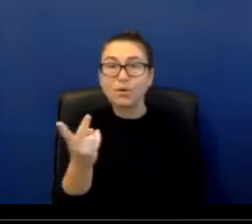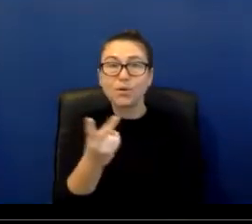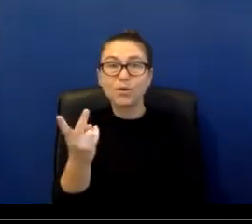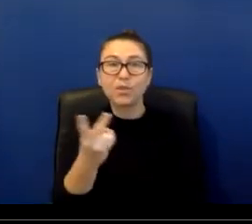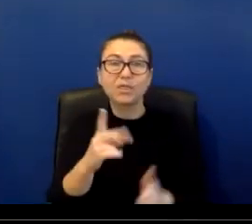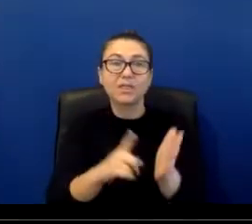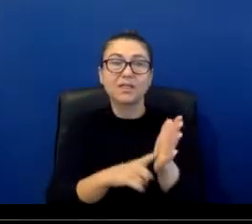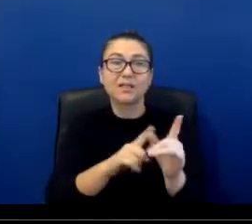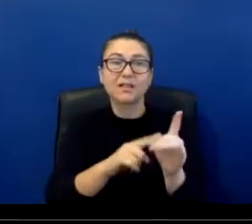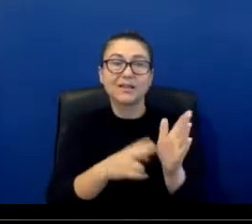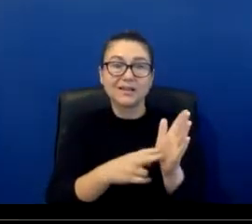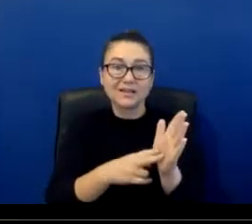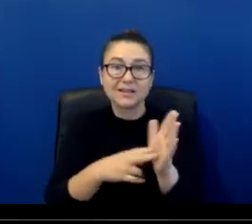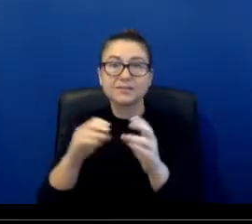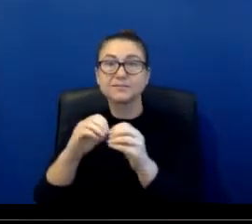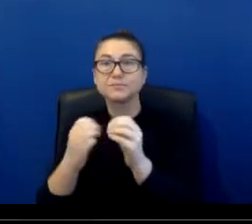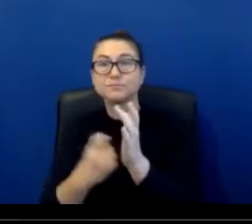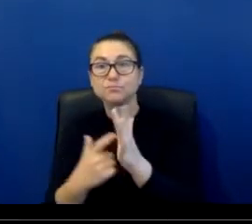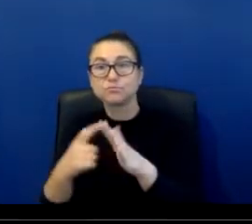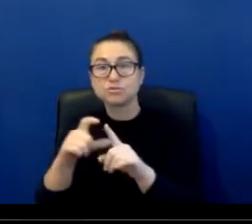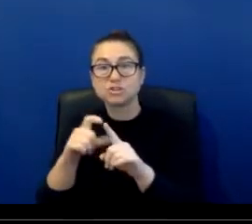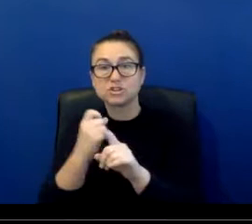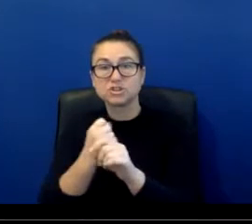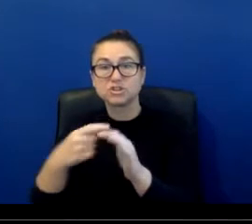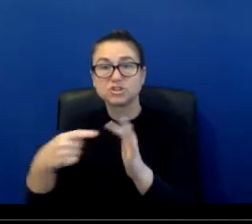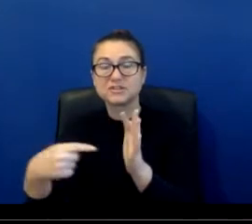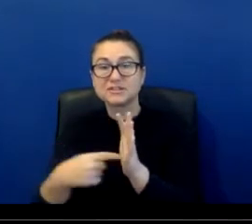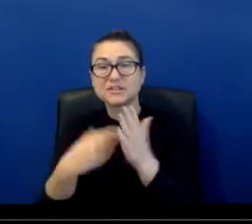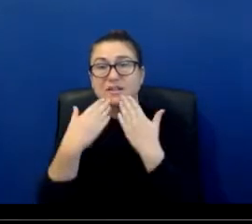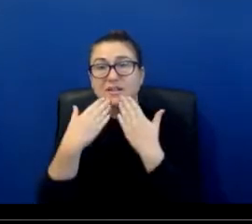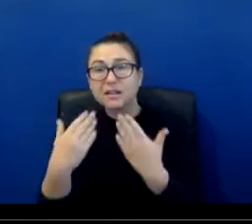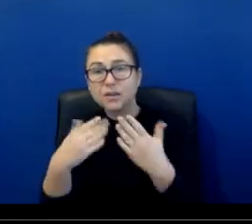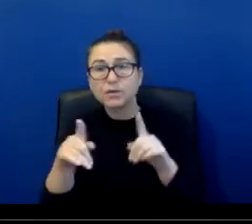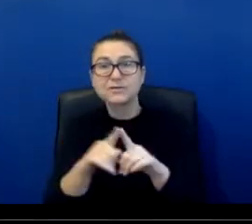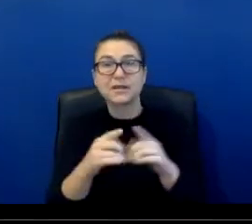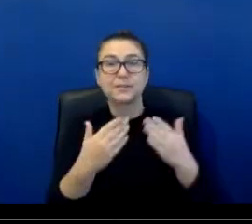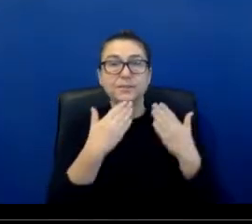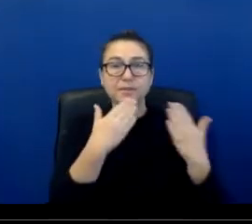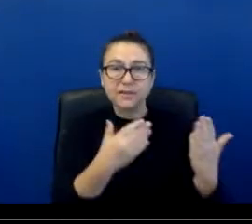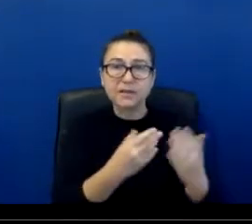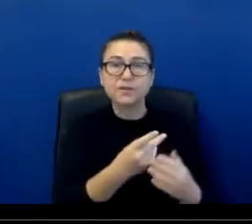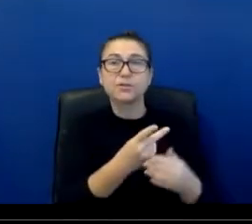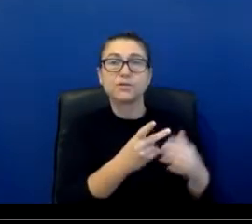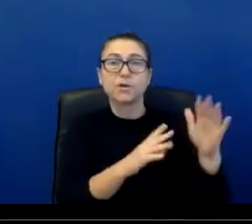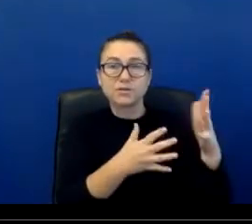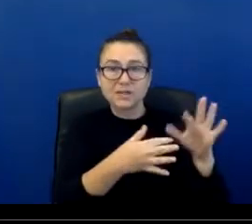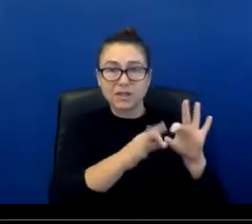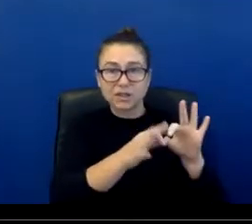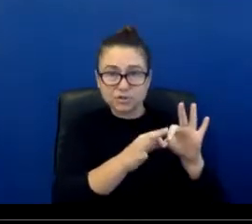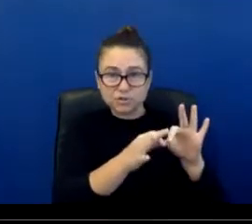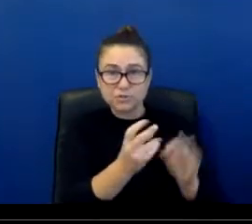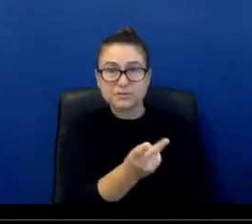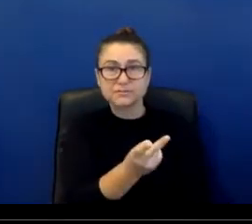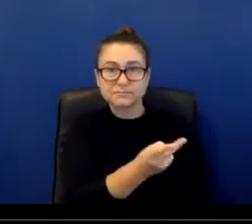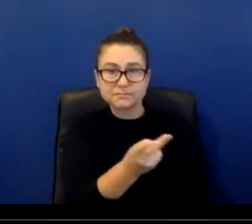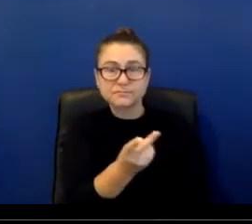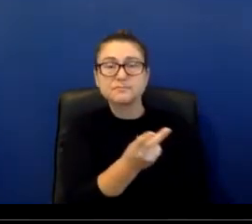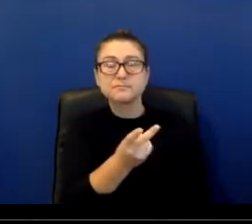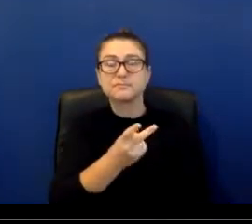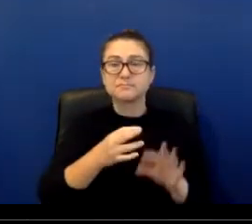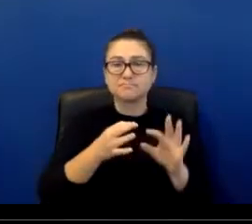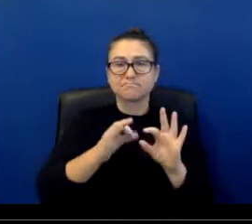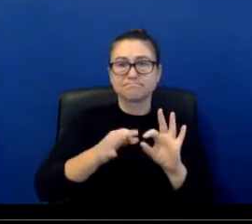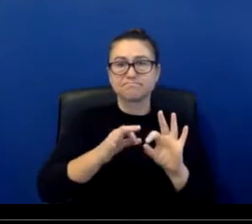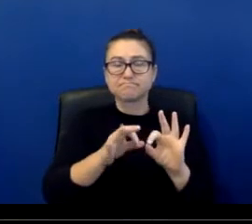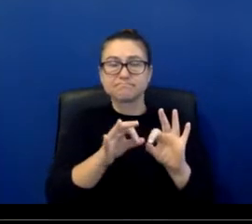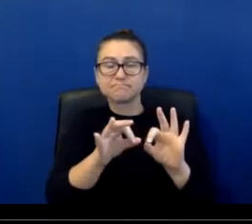about neighbours and the law. And thanks to our Auslan interpreters, Kelly and Kat, who have been working away in the